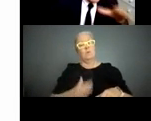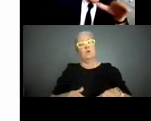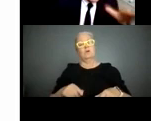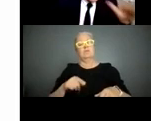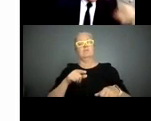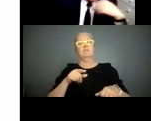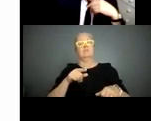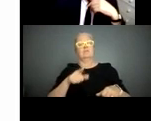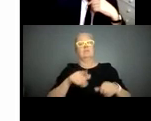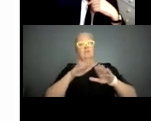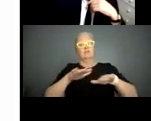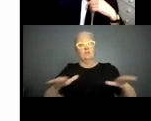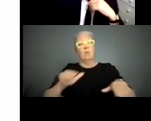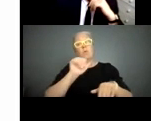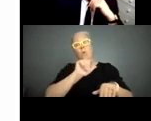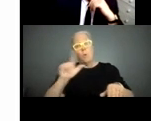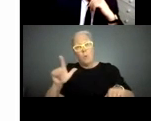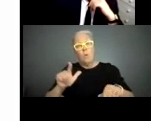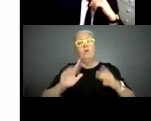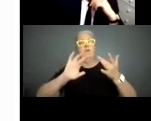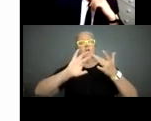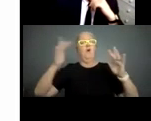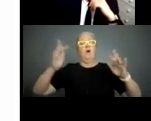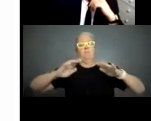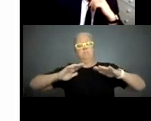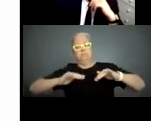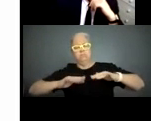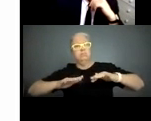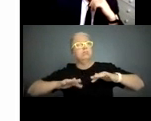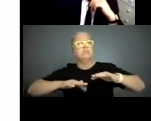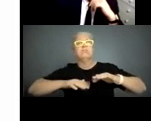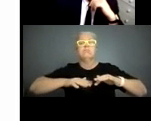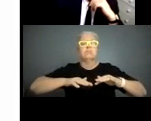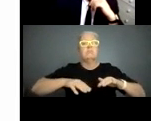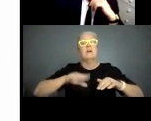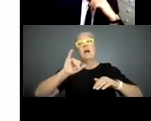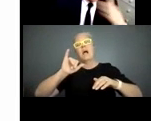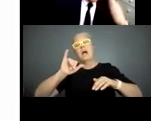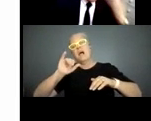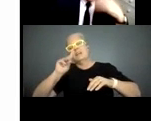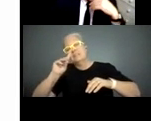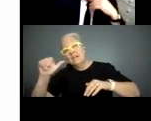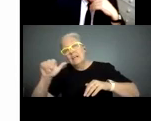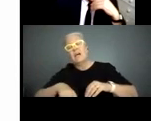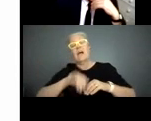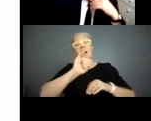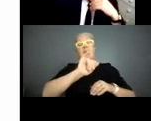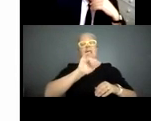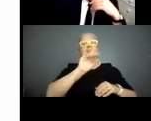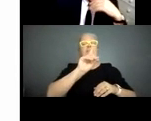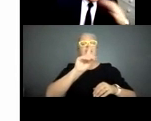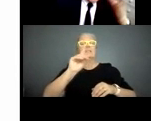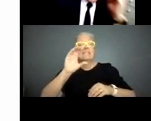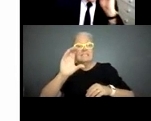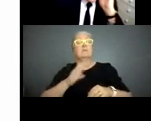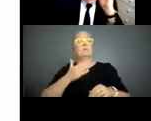online, because that's one of the demands that's being made internationally now by IDA and IDVC and so on. So I think there's a possibility. We